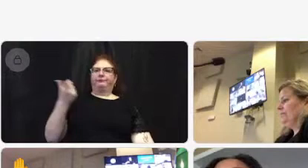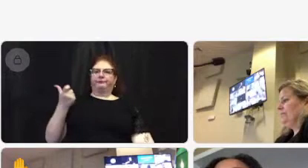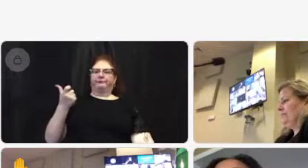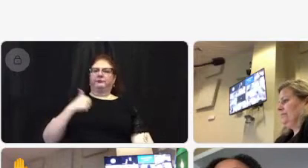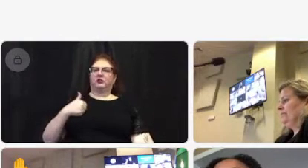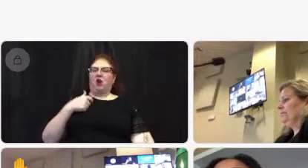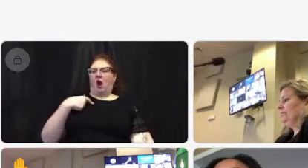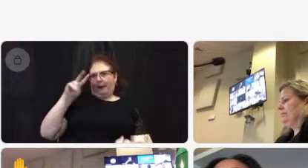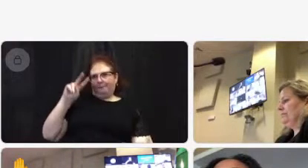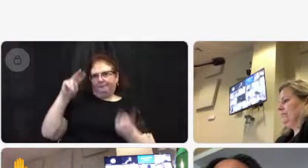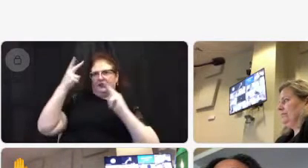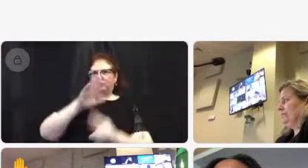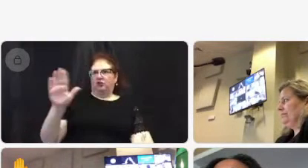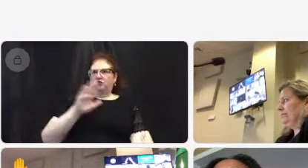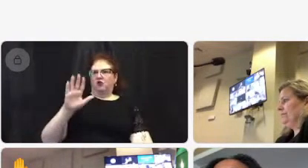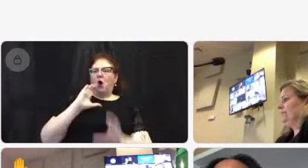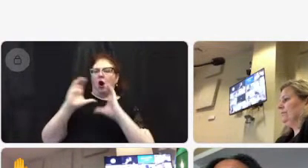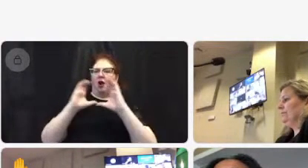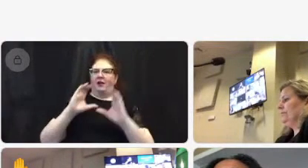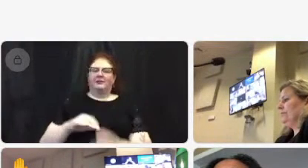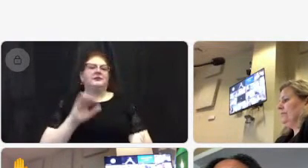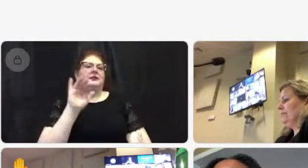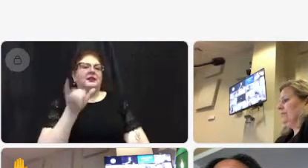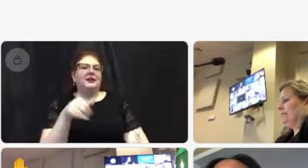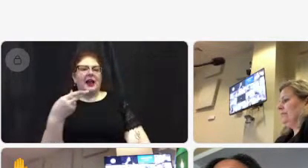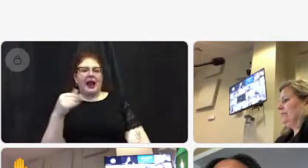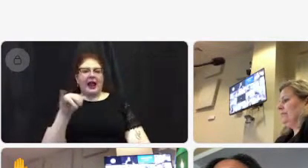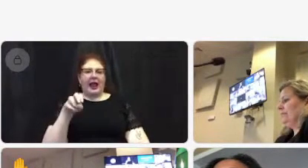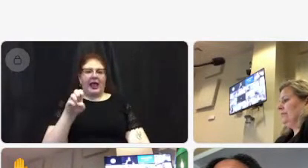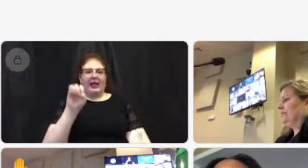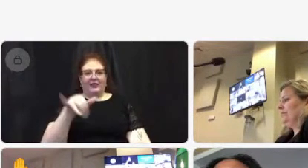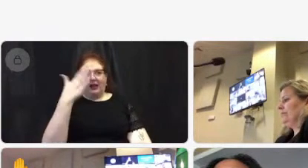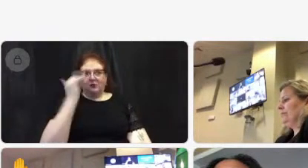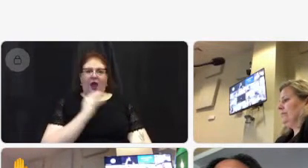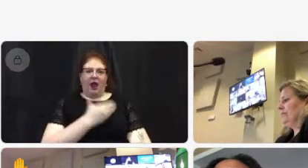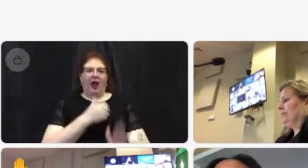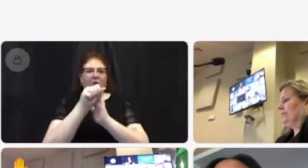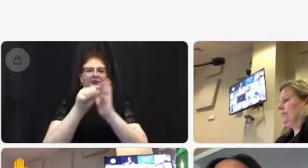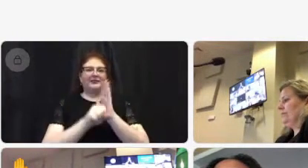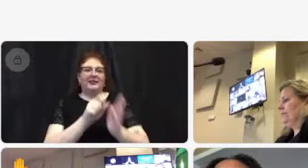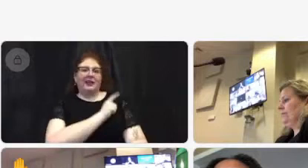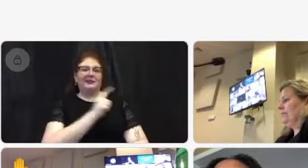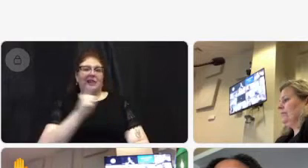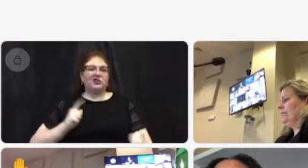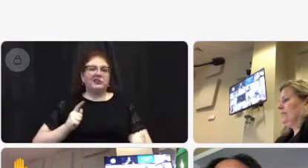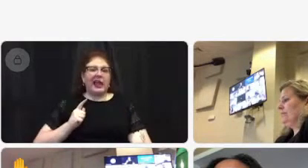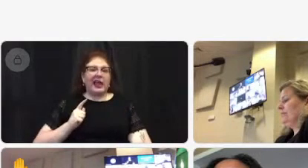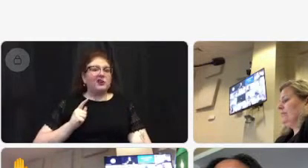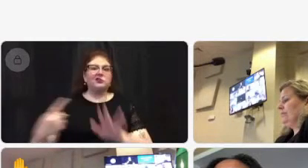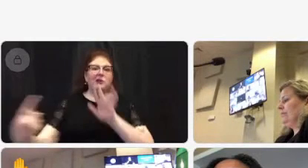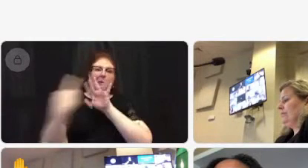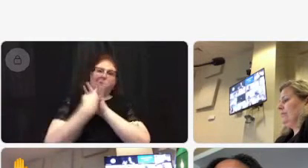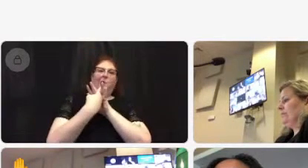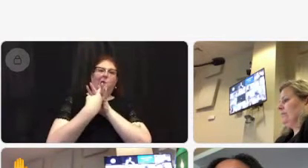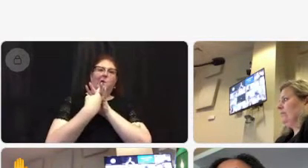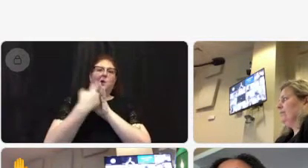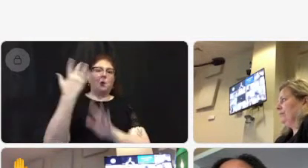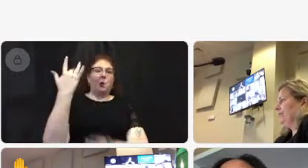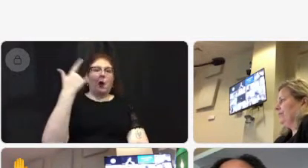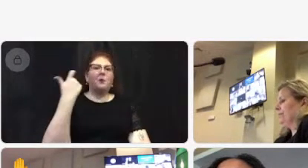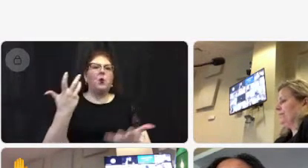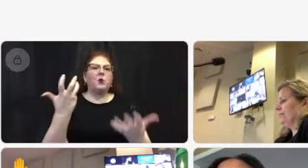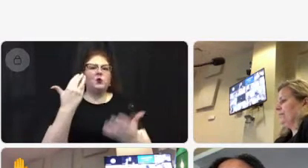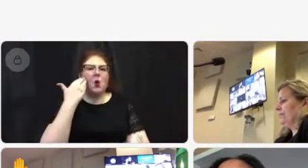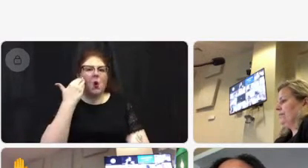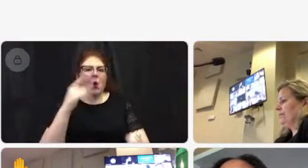Mayor. And this is why we come under fire from our state legislators, because they want to know what we're doing with our state turnback funds. We